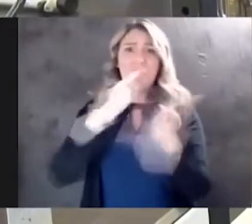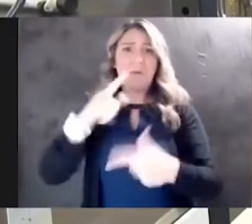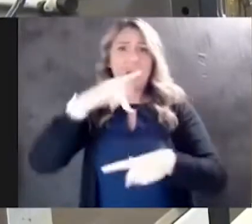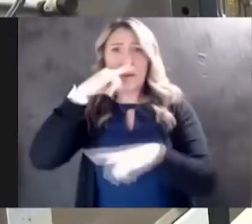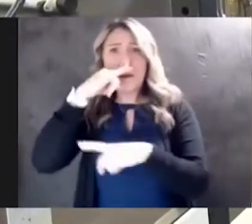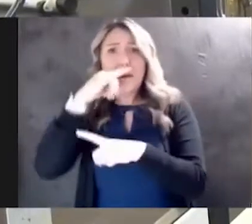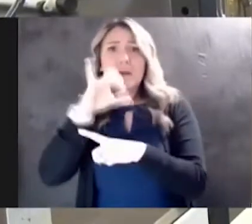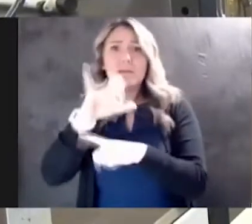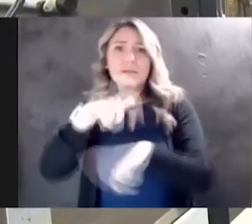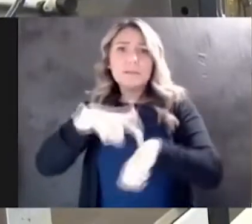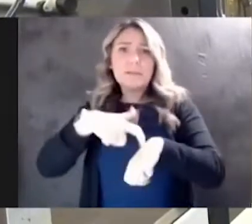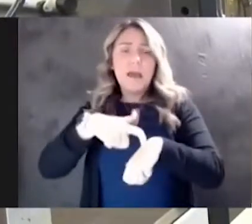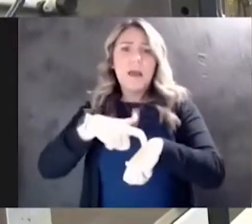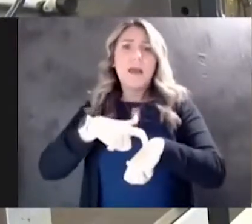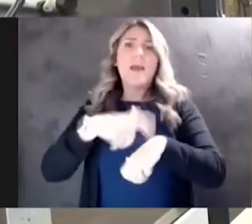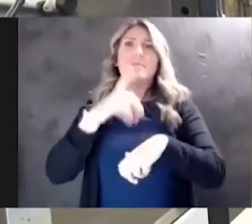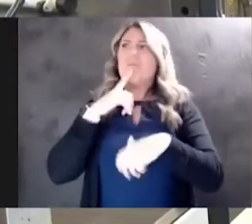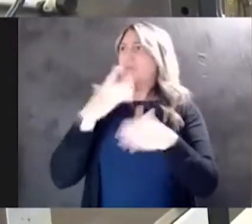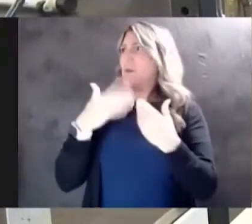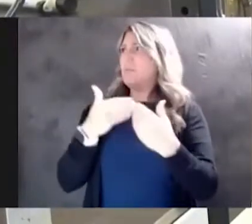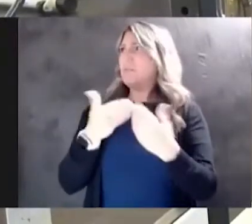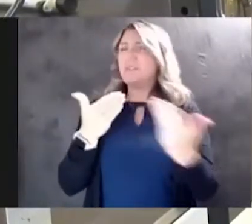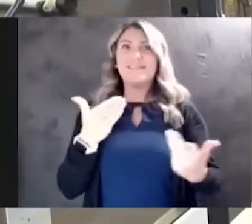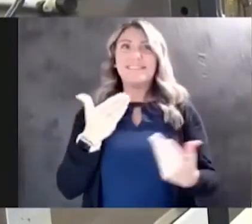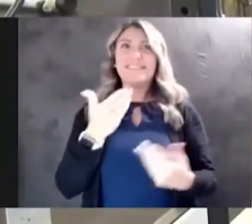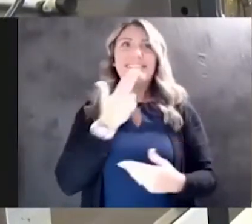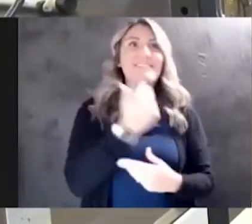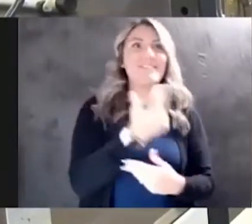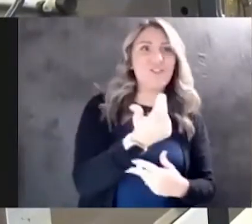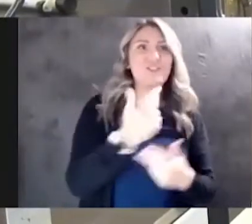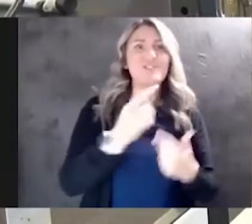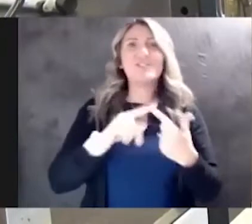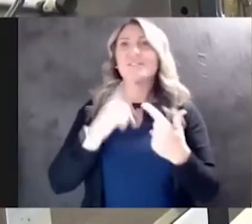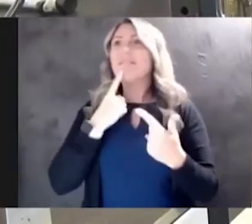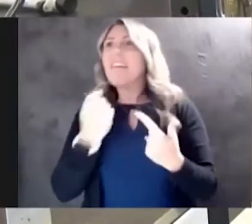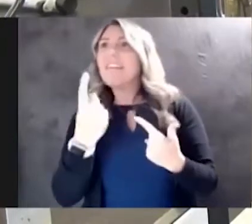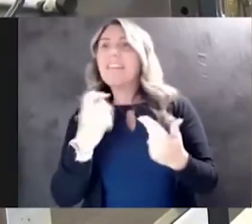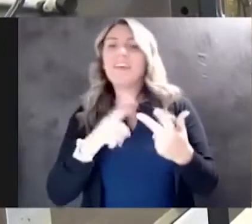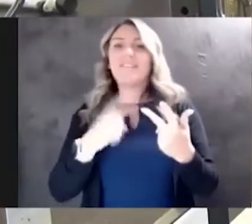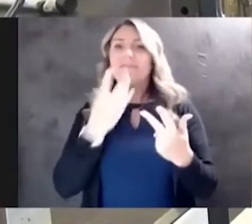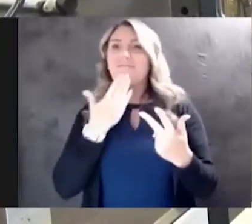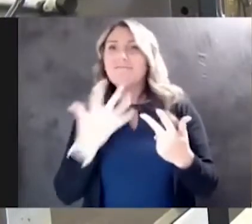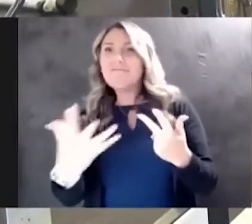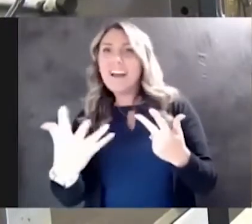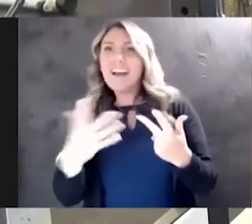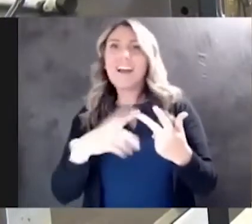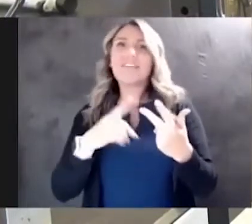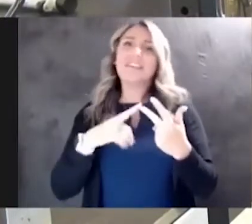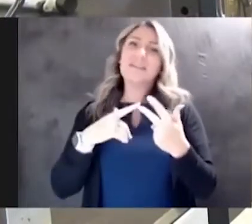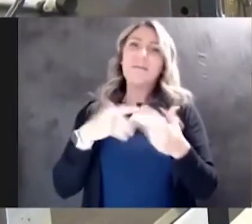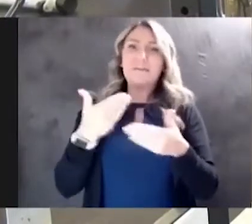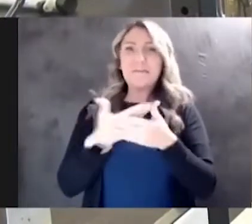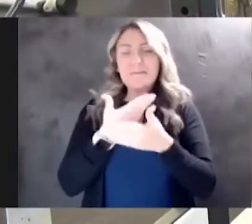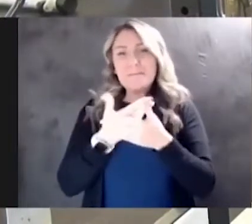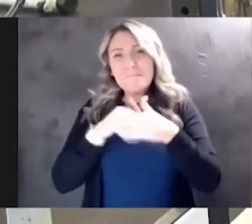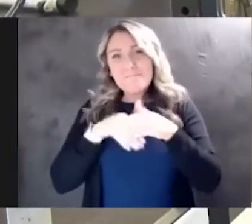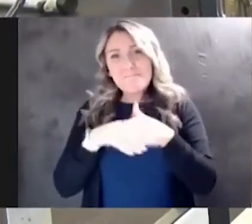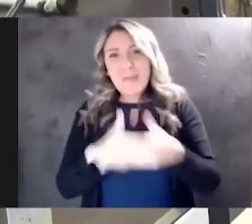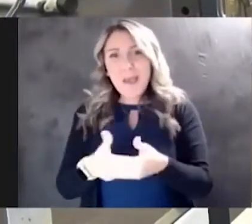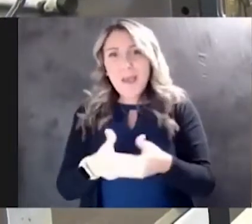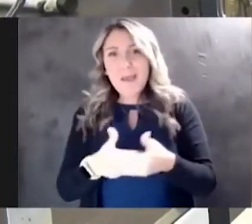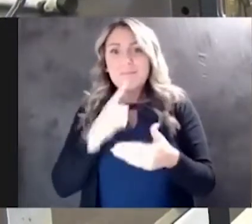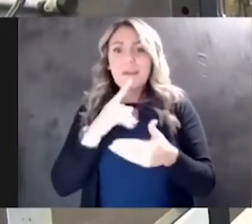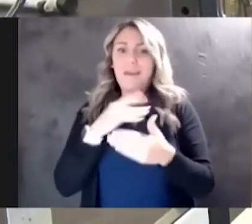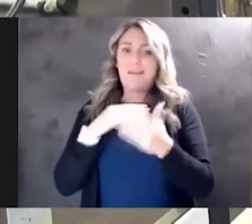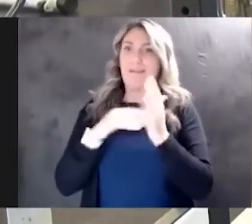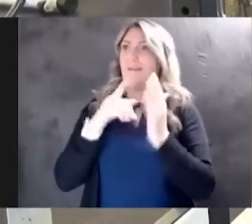time almost 13, 11, 5, and a little one for, you know, the throes of cancer was really difficult. But